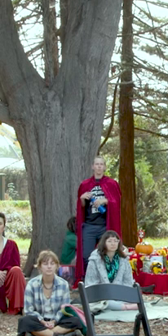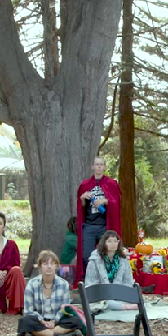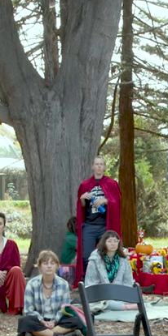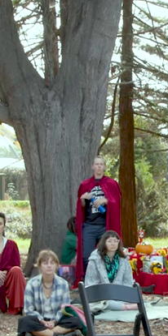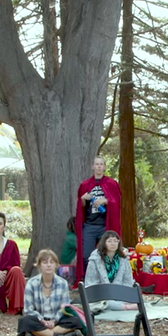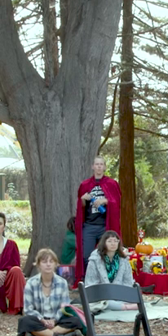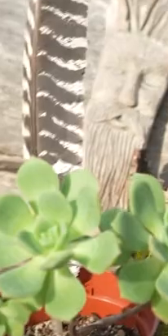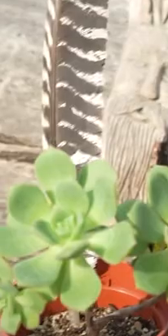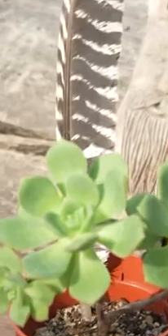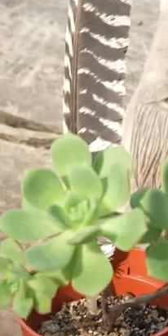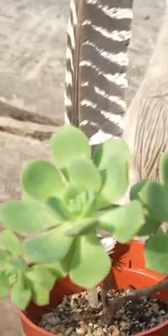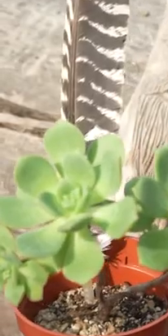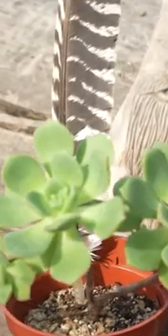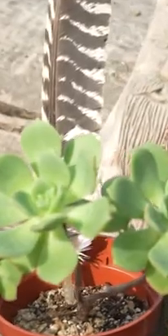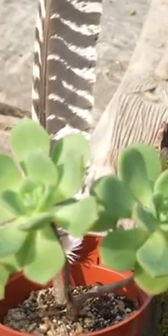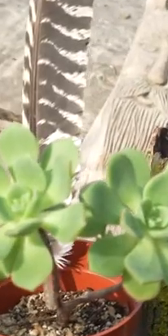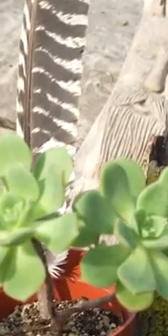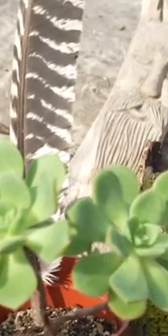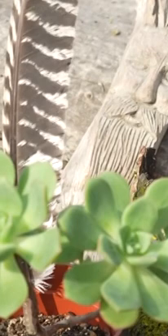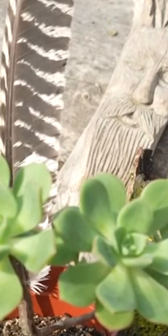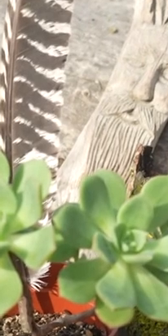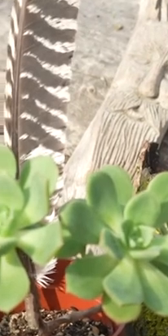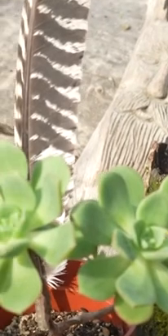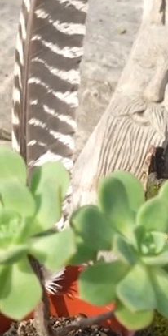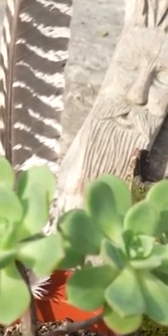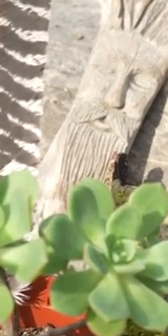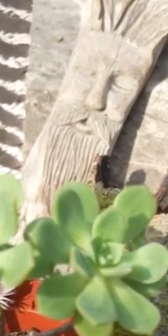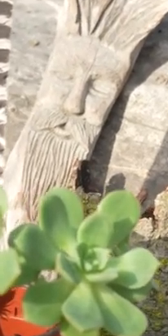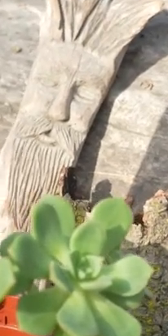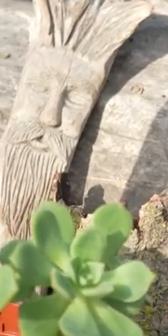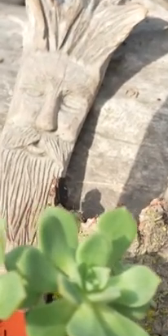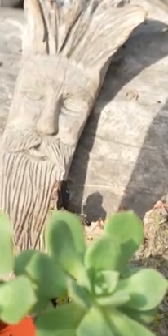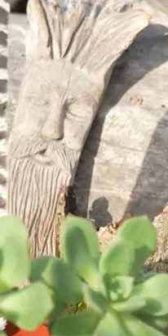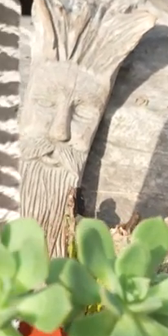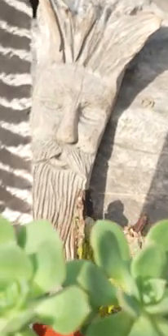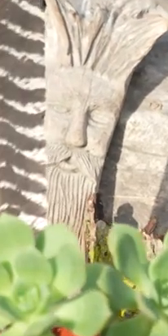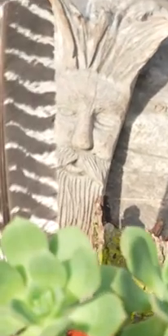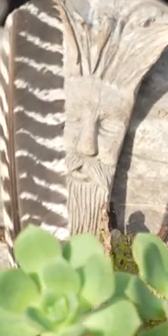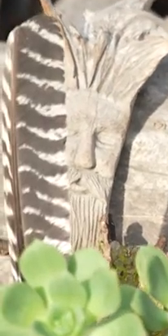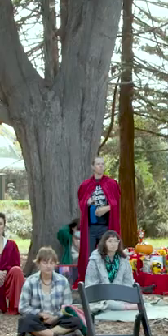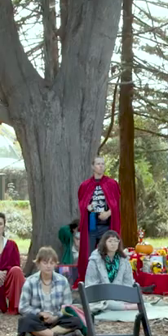Zircon Jim Oliver. What is remembered lives.